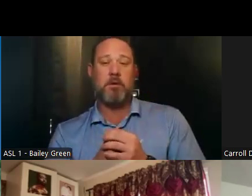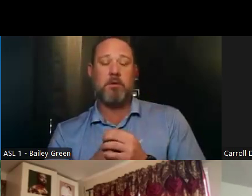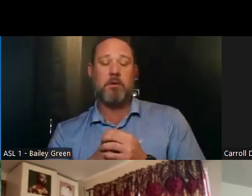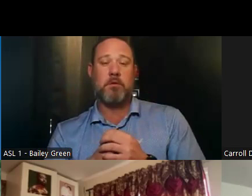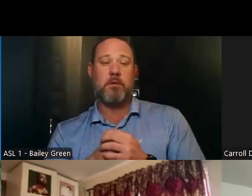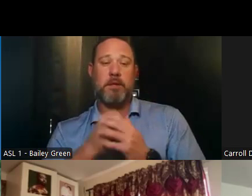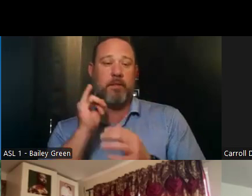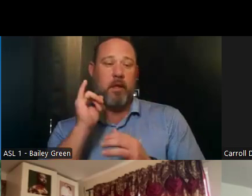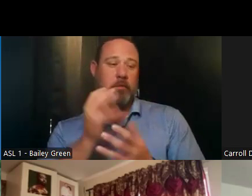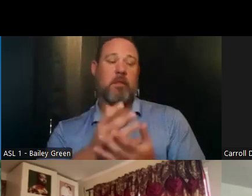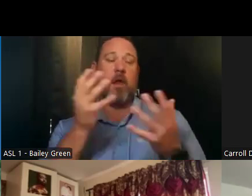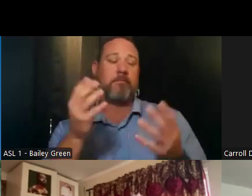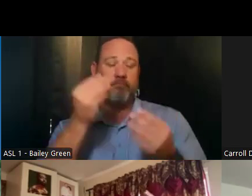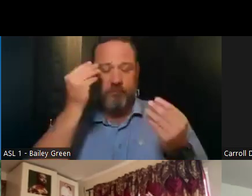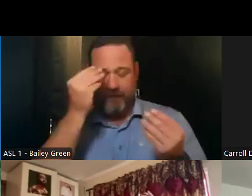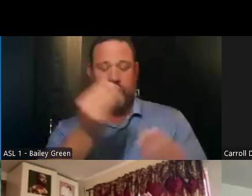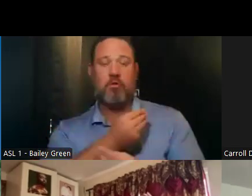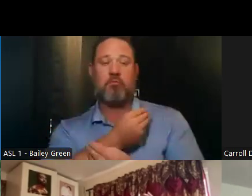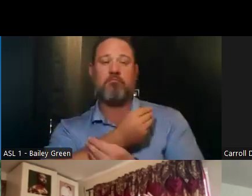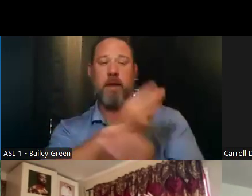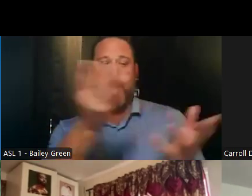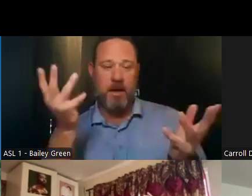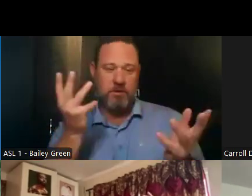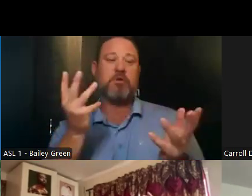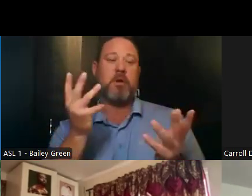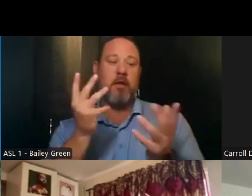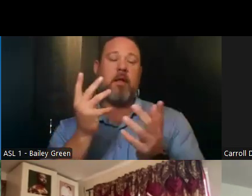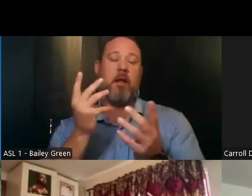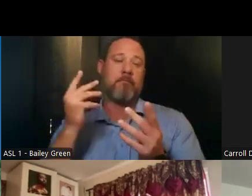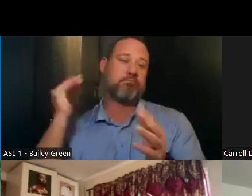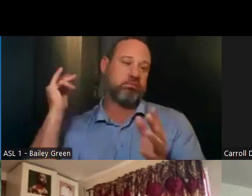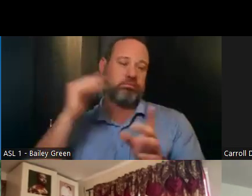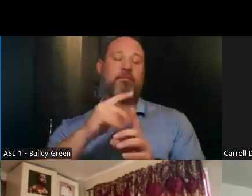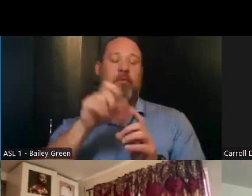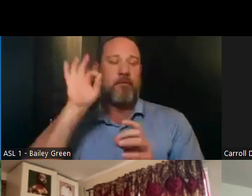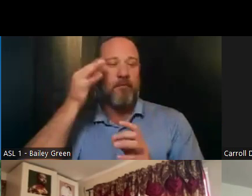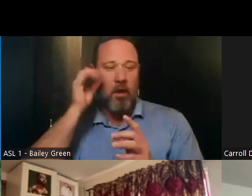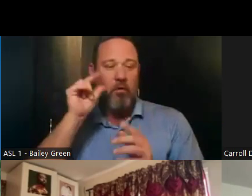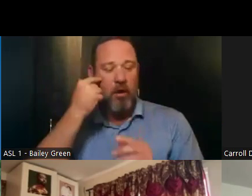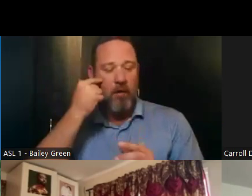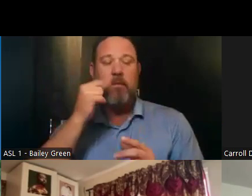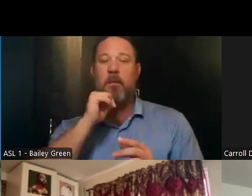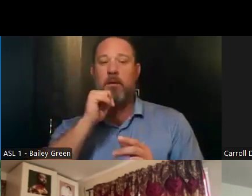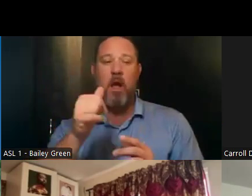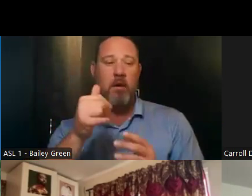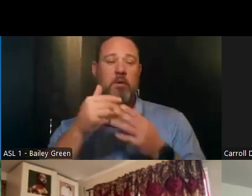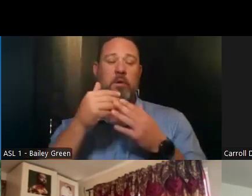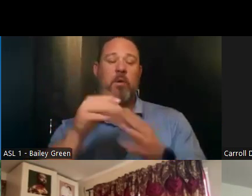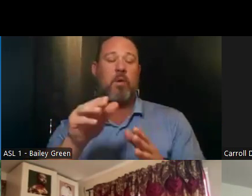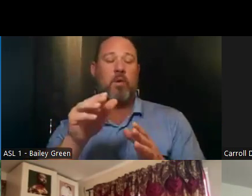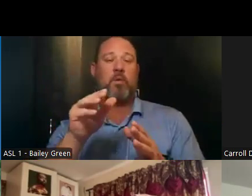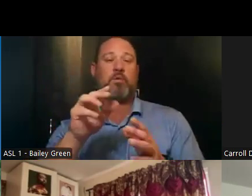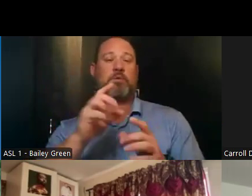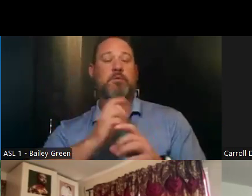hose of changes that are coming through from the federal government. But the other part of it is not to lose sight of